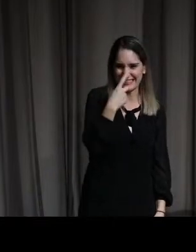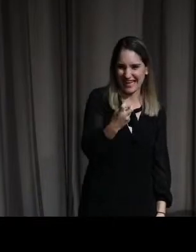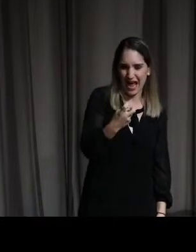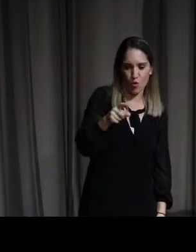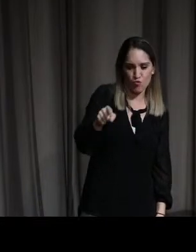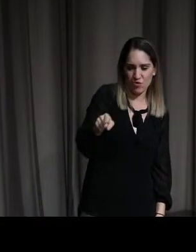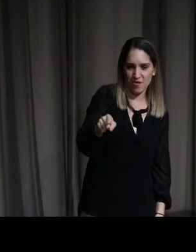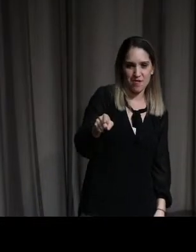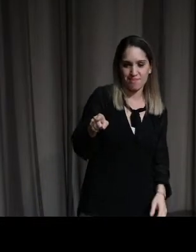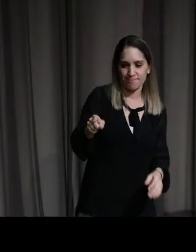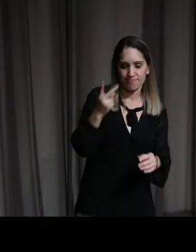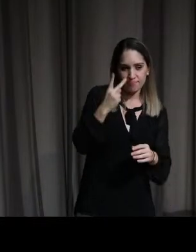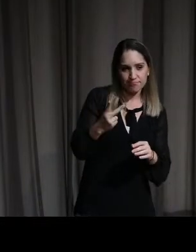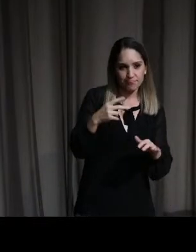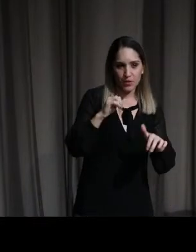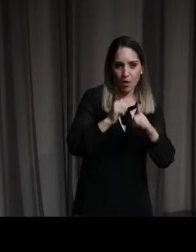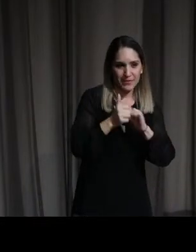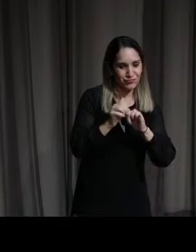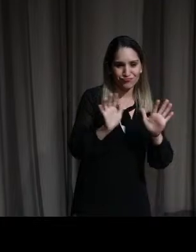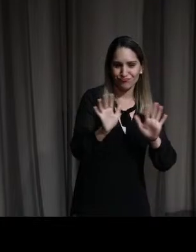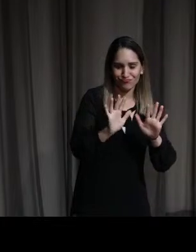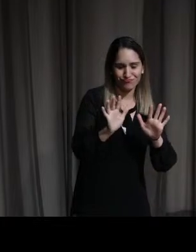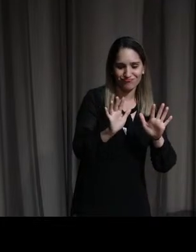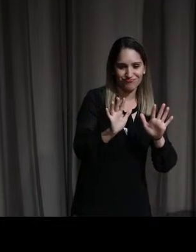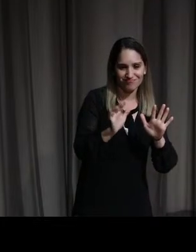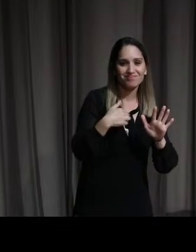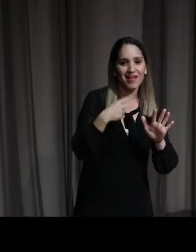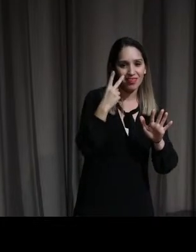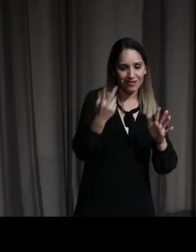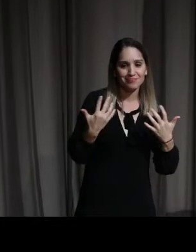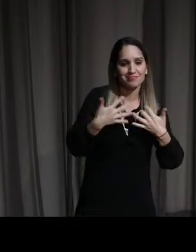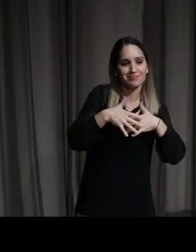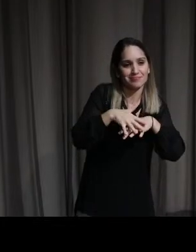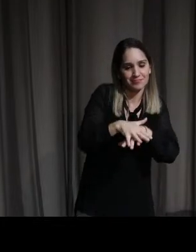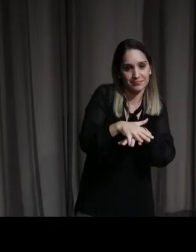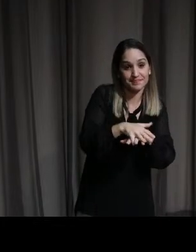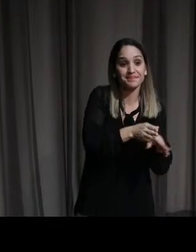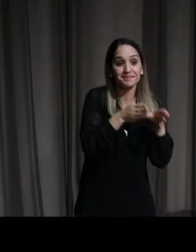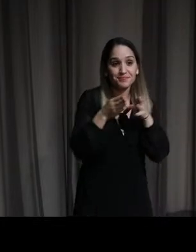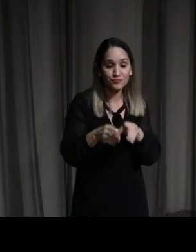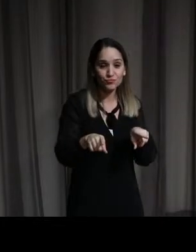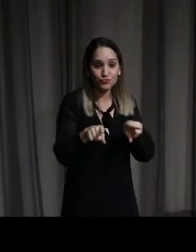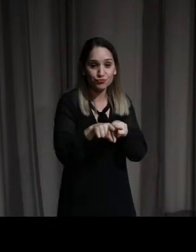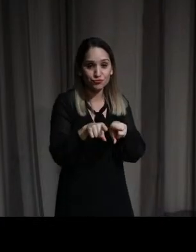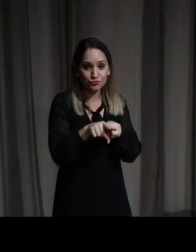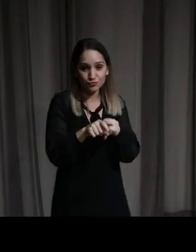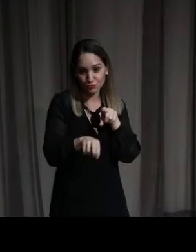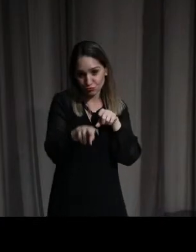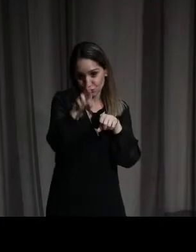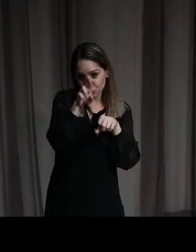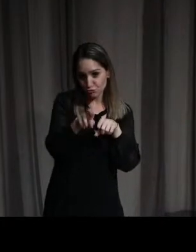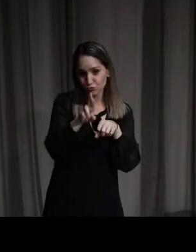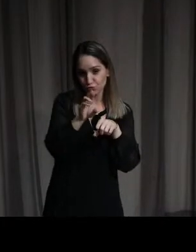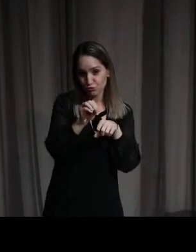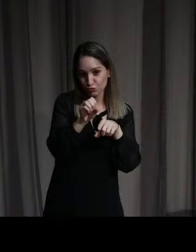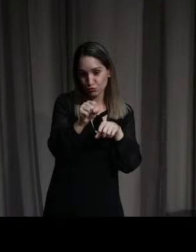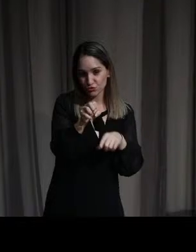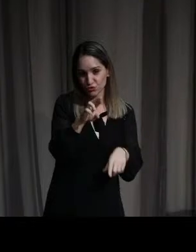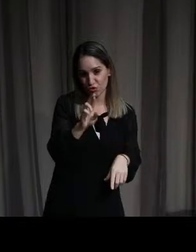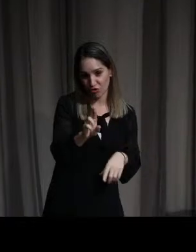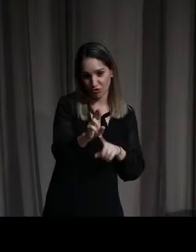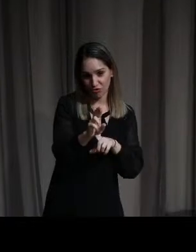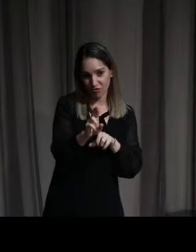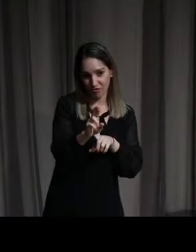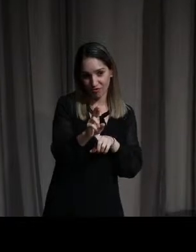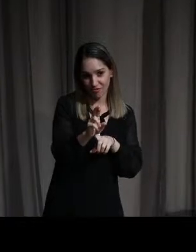In fact, in this slide, we introduced the rooster. So we're back to this idea of male and female, because the